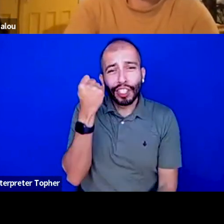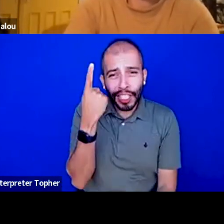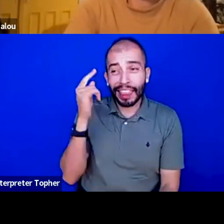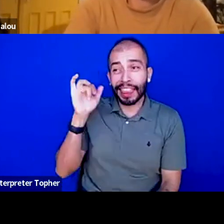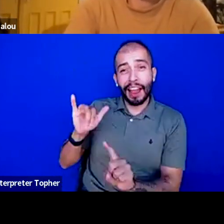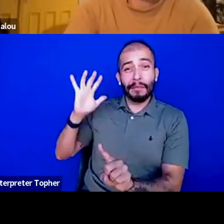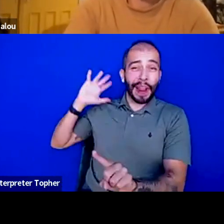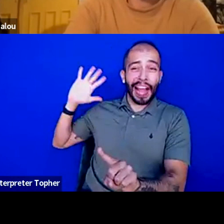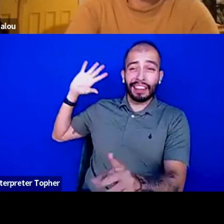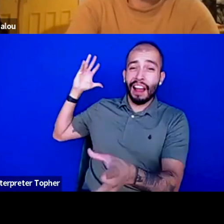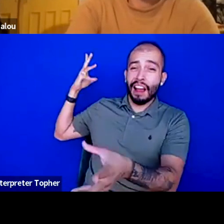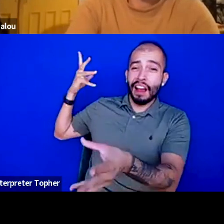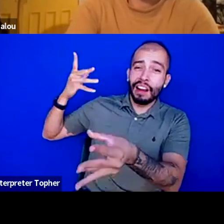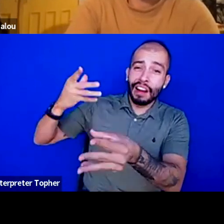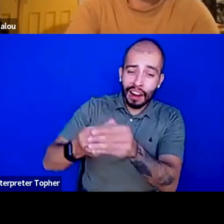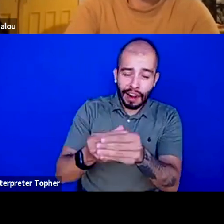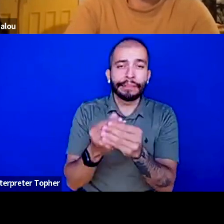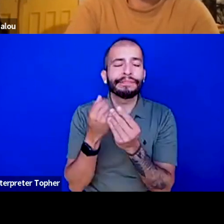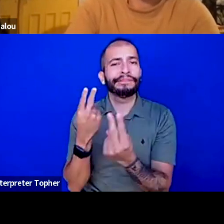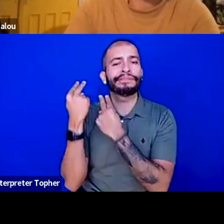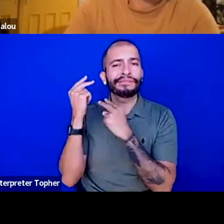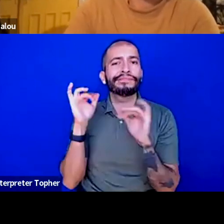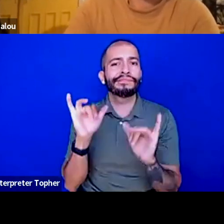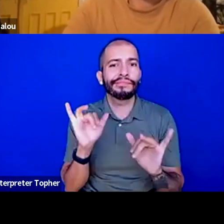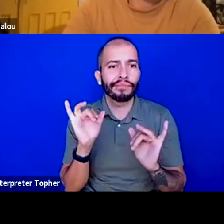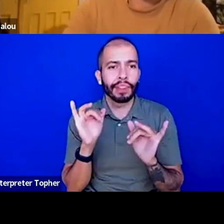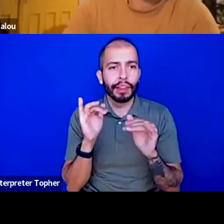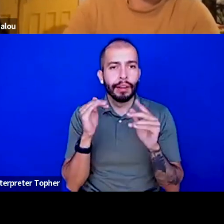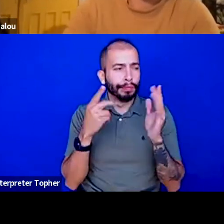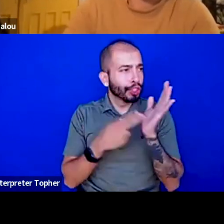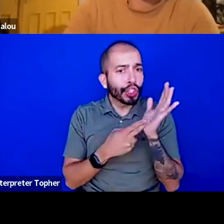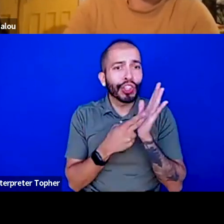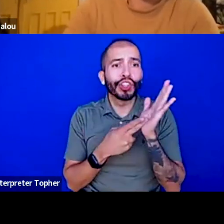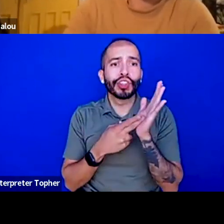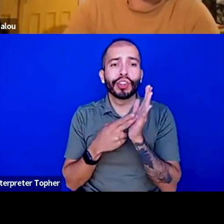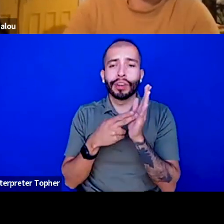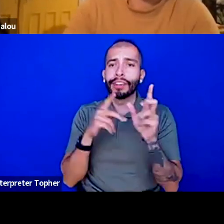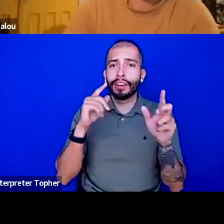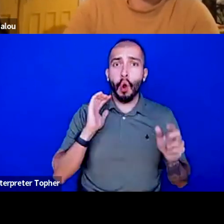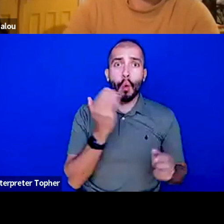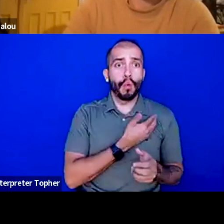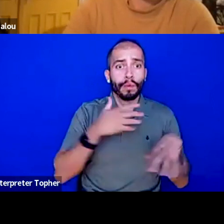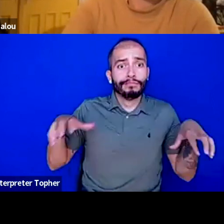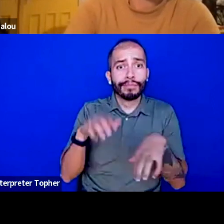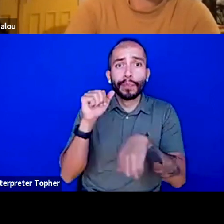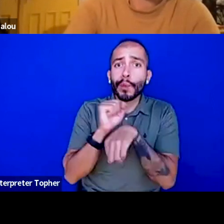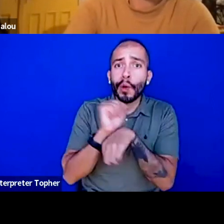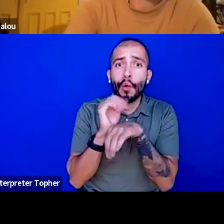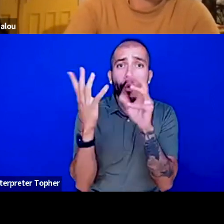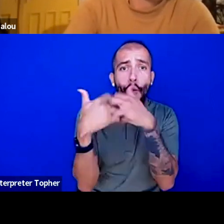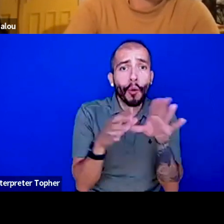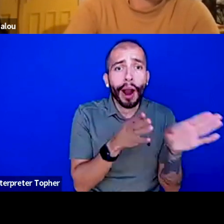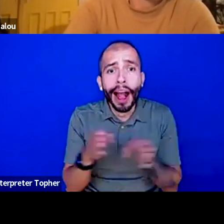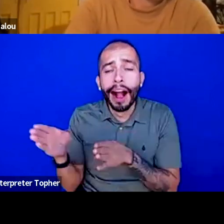and interventions that we're pursuing today do not simply replace one kind of authority for